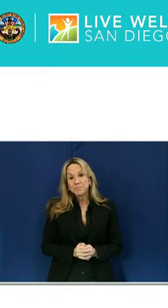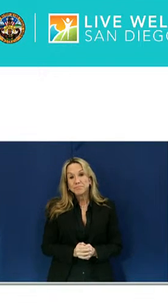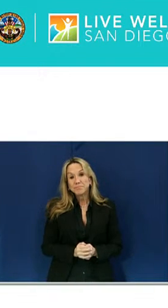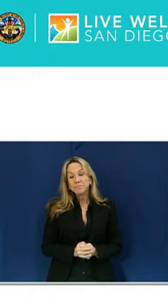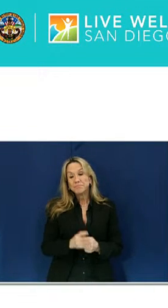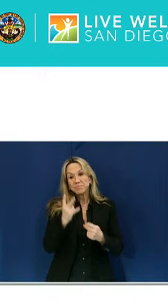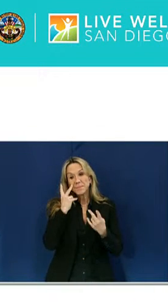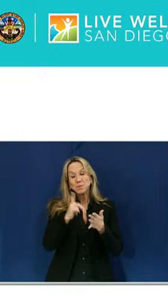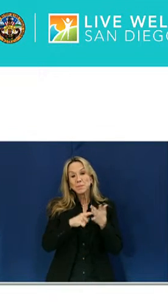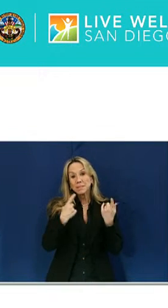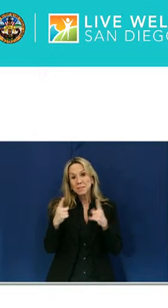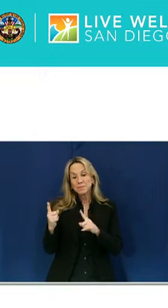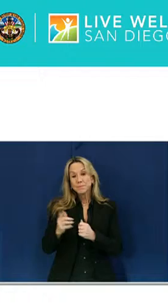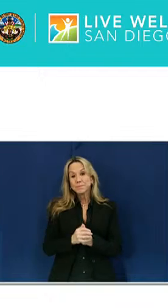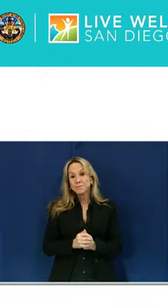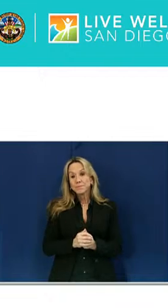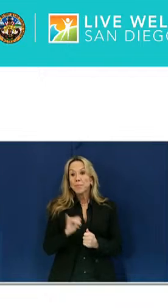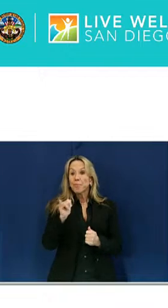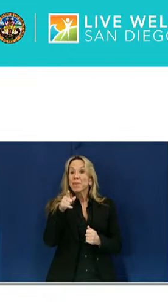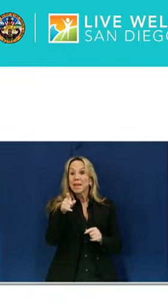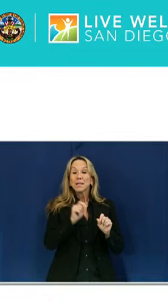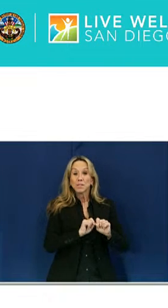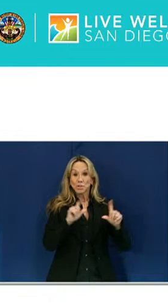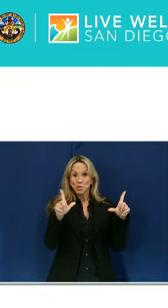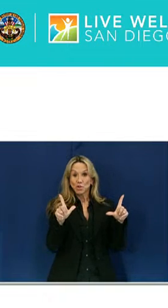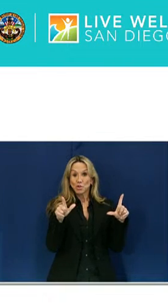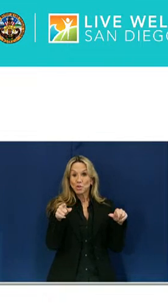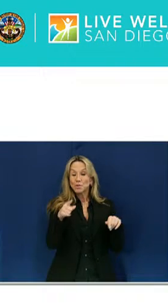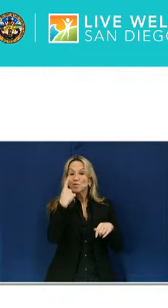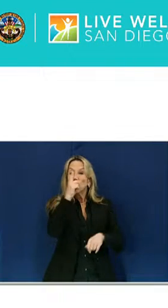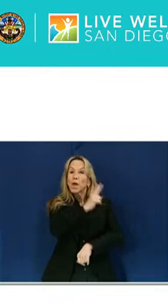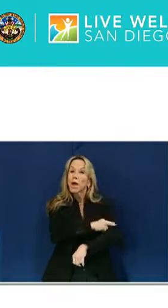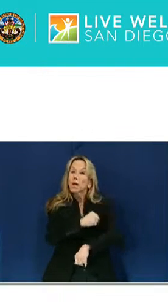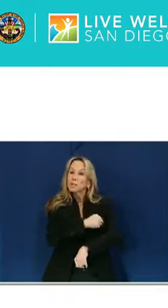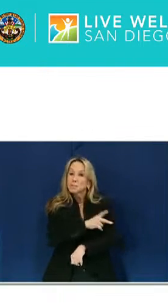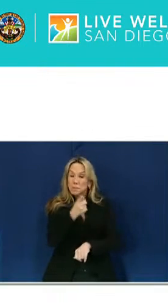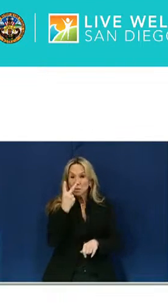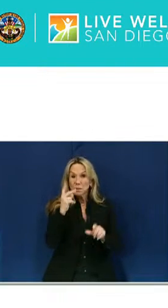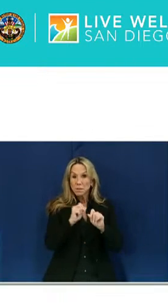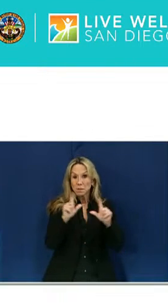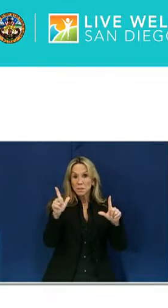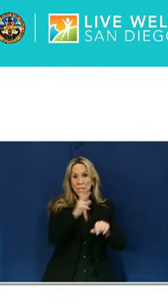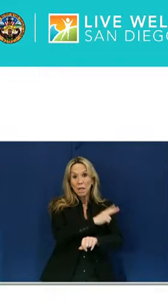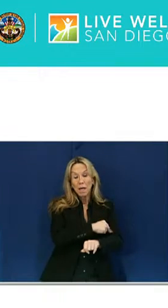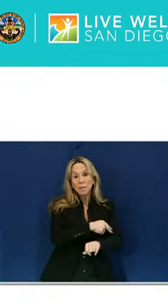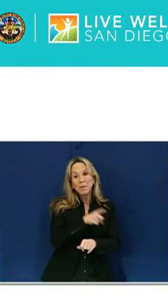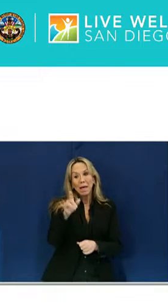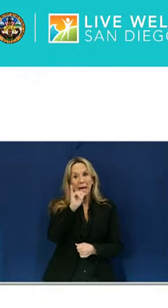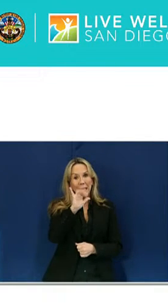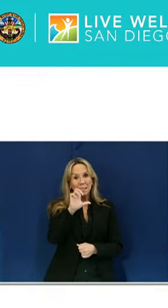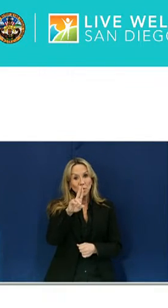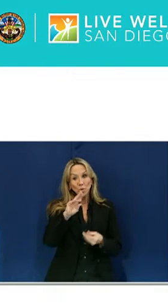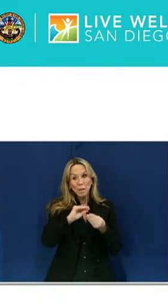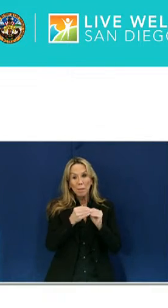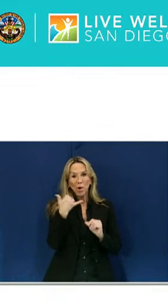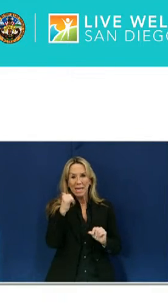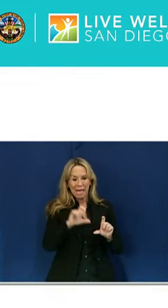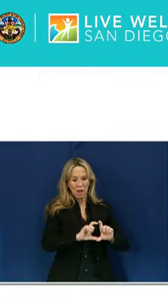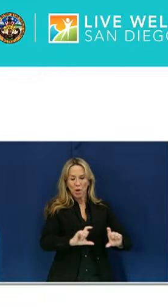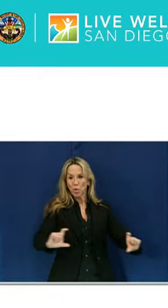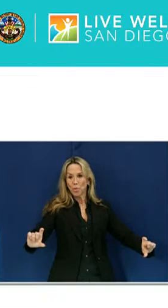shows us what's happening. And then, of course, this chart on hospitalizations, you see our ICU numbers there in